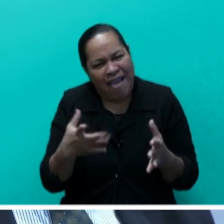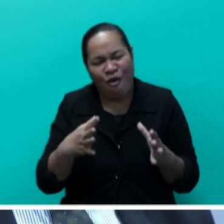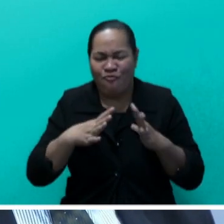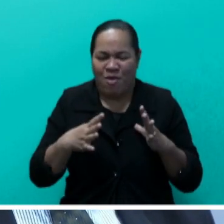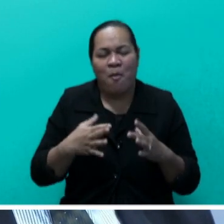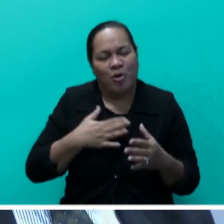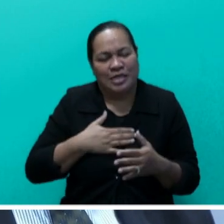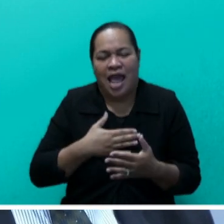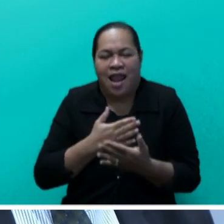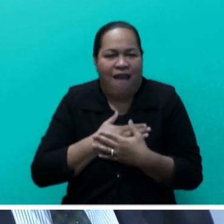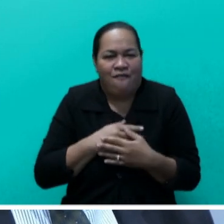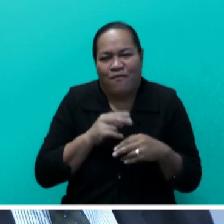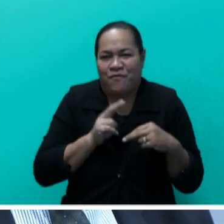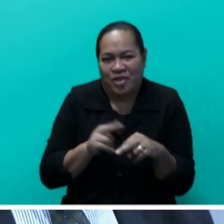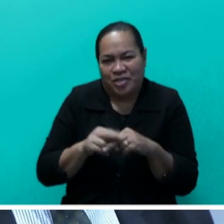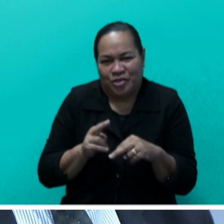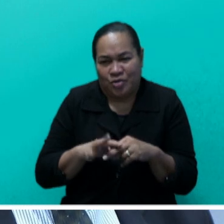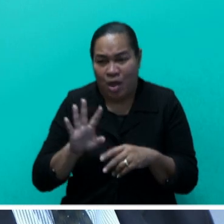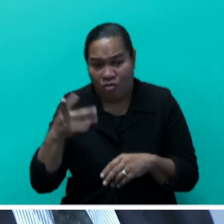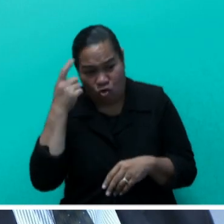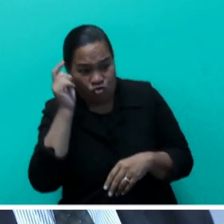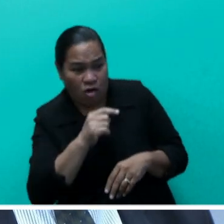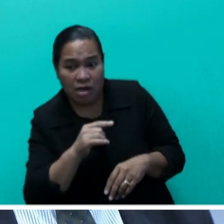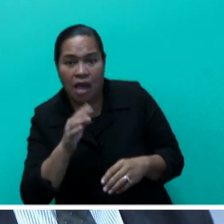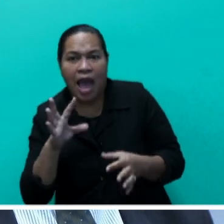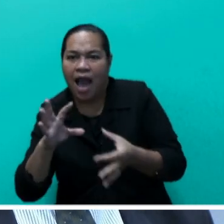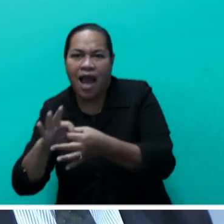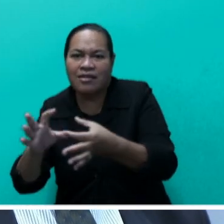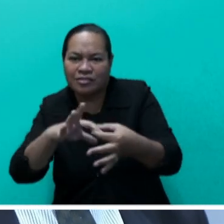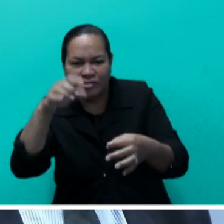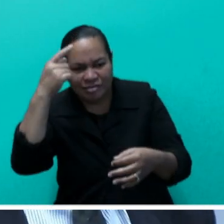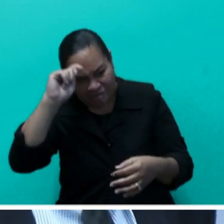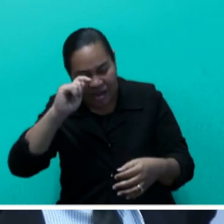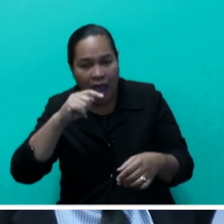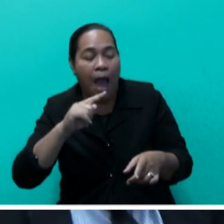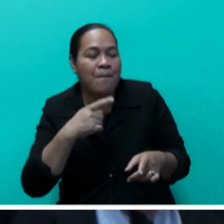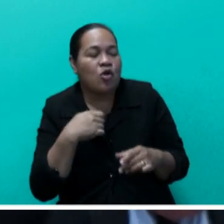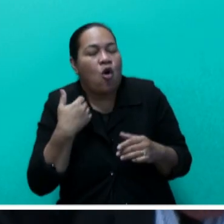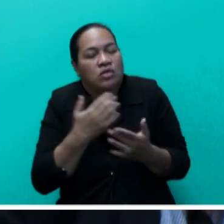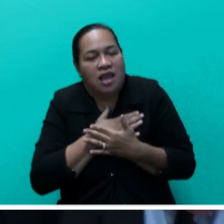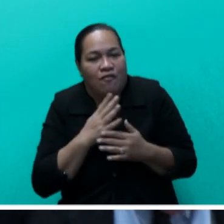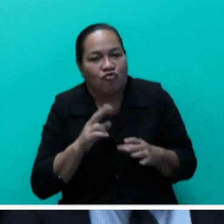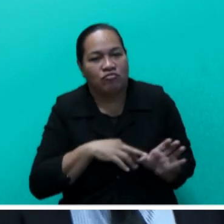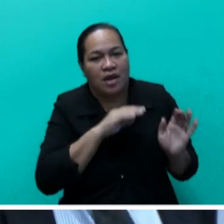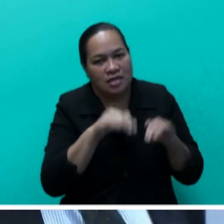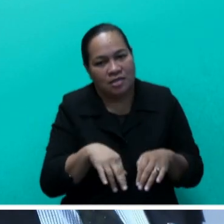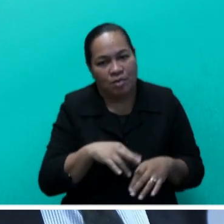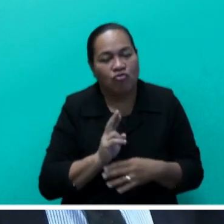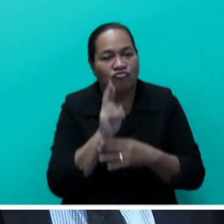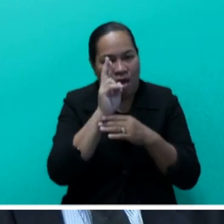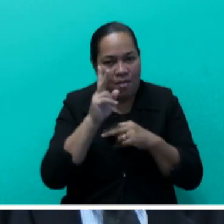are called up to do so for family and country. Fiji Rugby